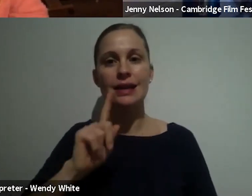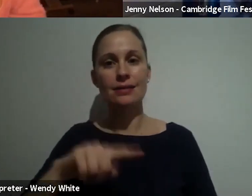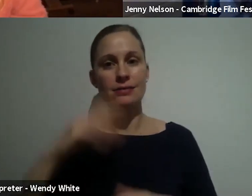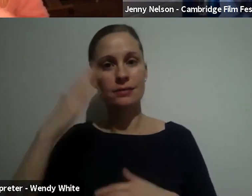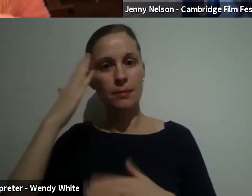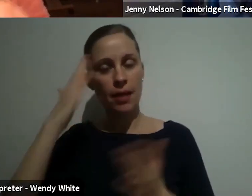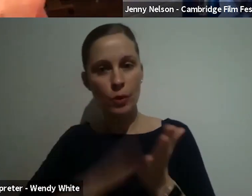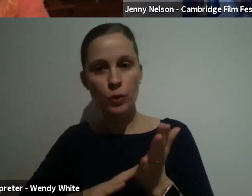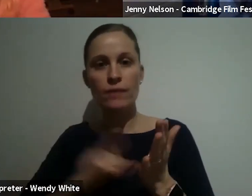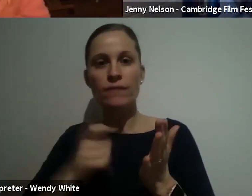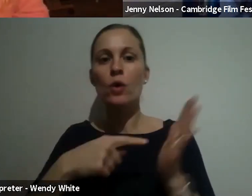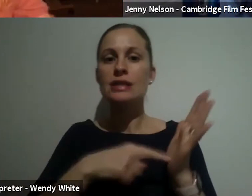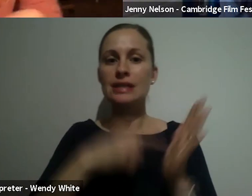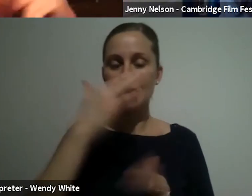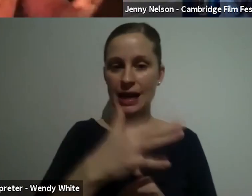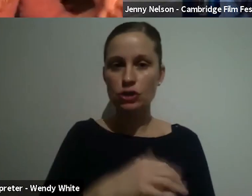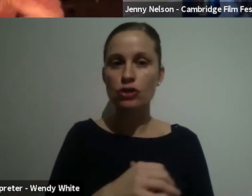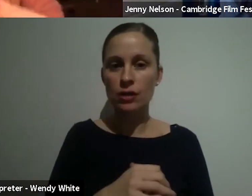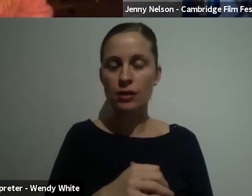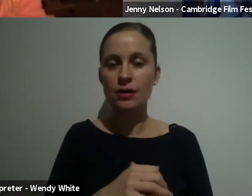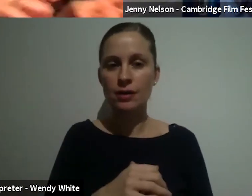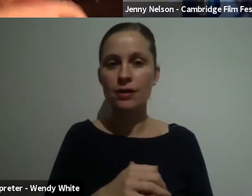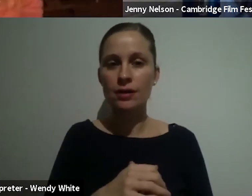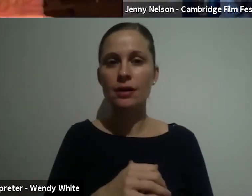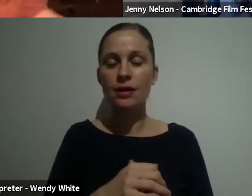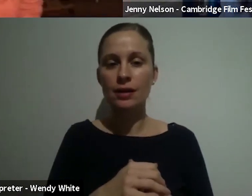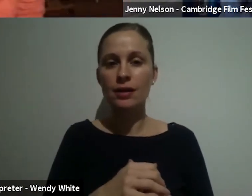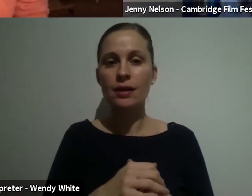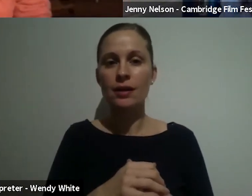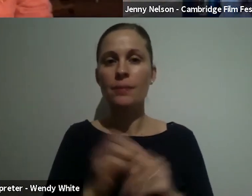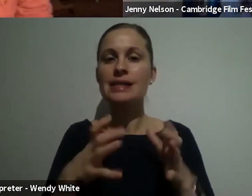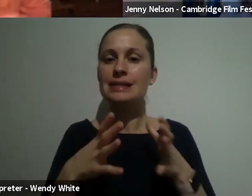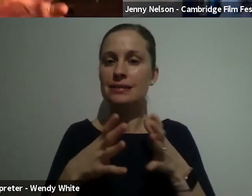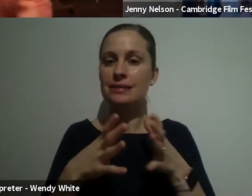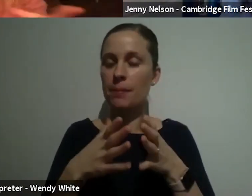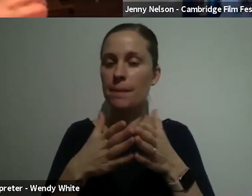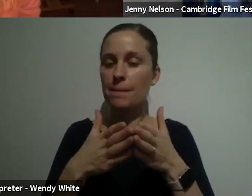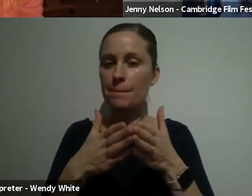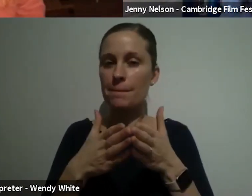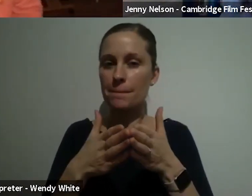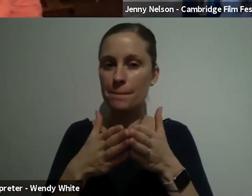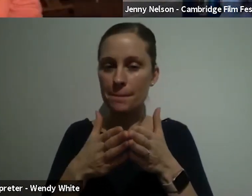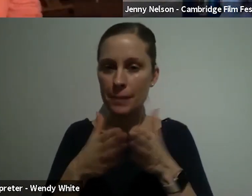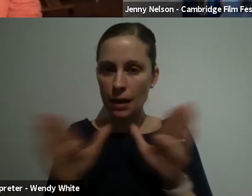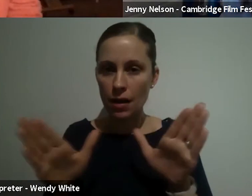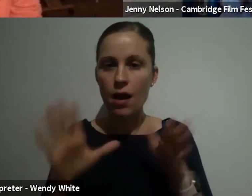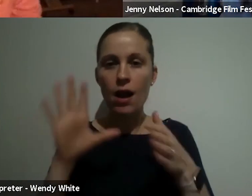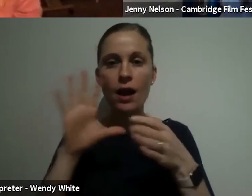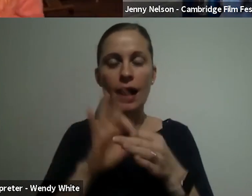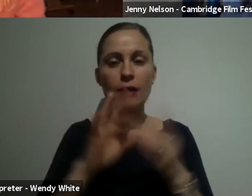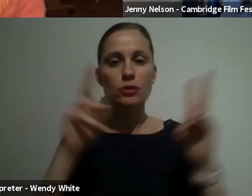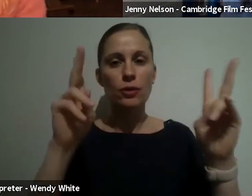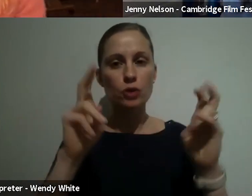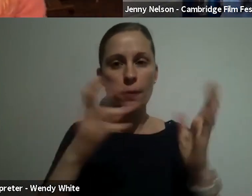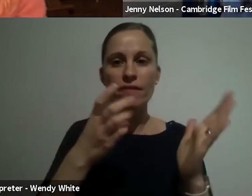for teenagers, but the film it's bigger, not only speaks about motherhood during teenage